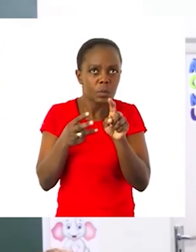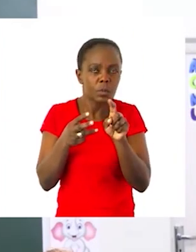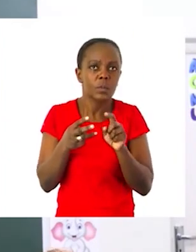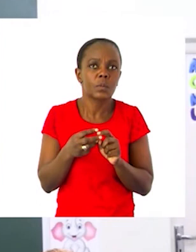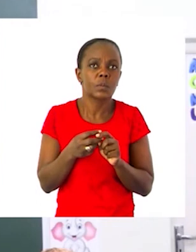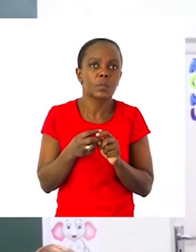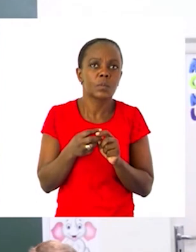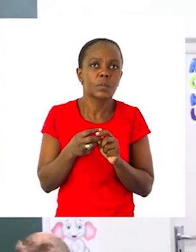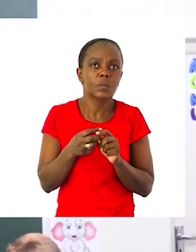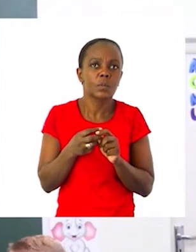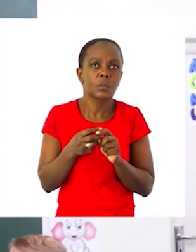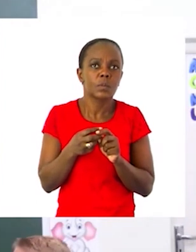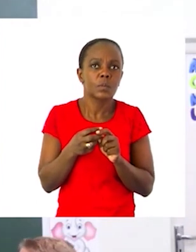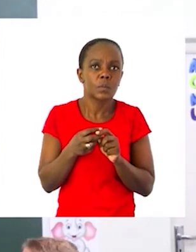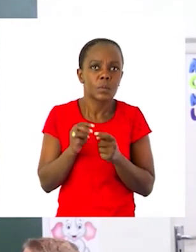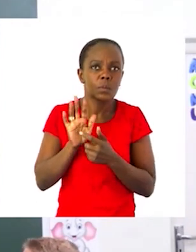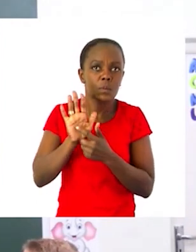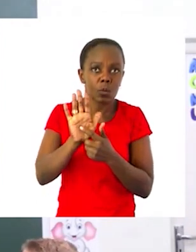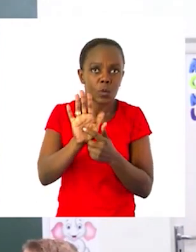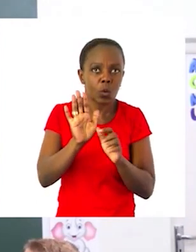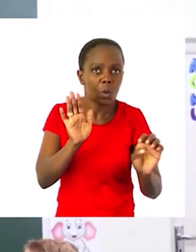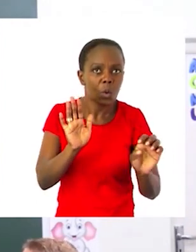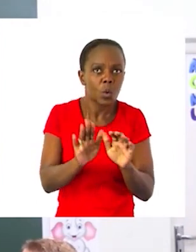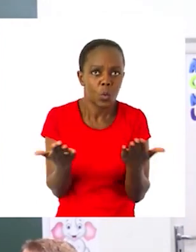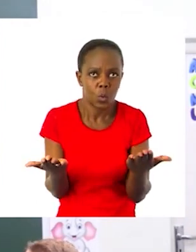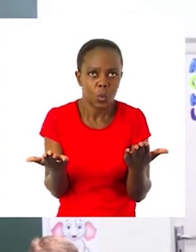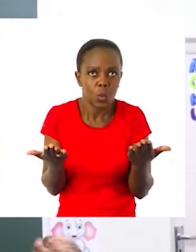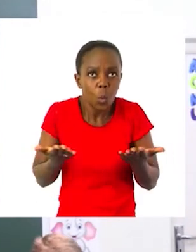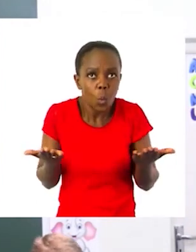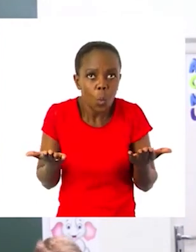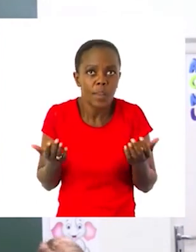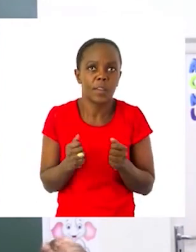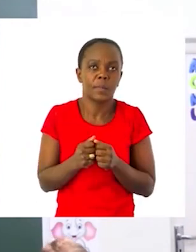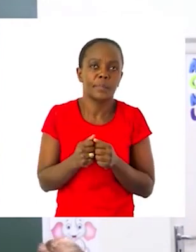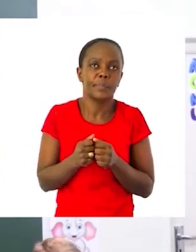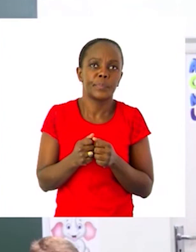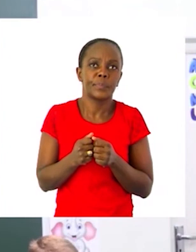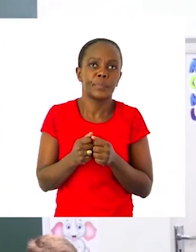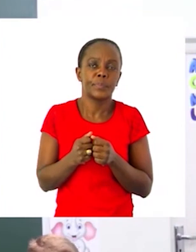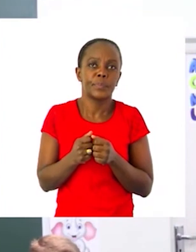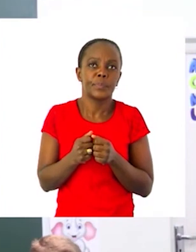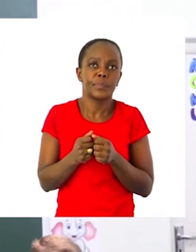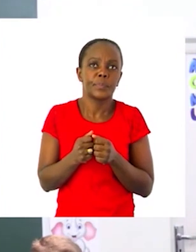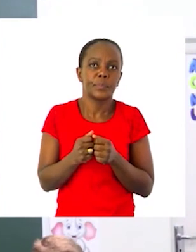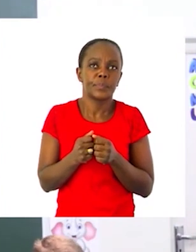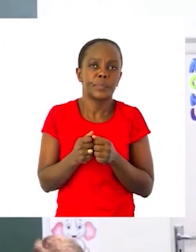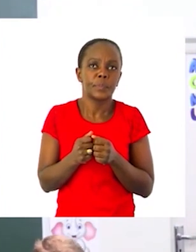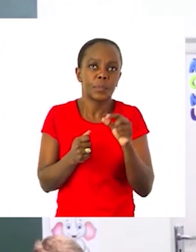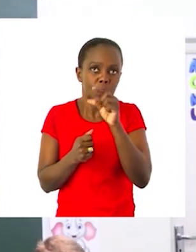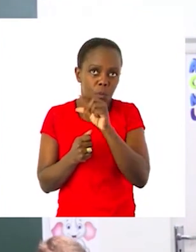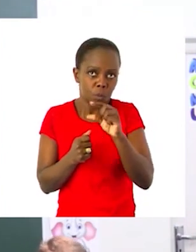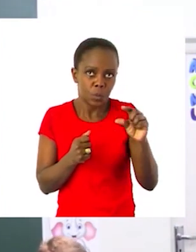write the question mark. Point it in your book. Very good. There are some sentences that are